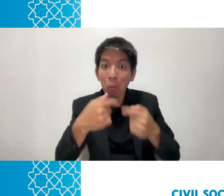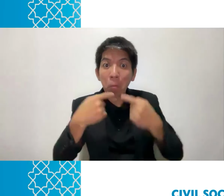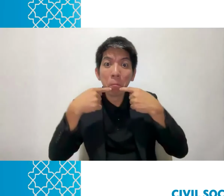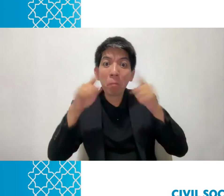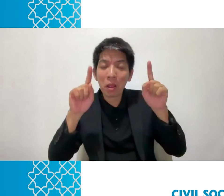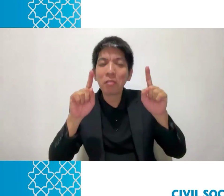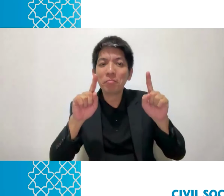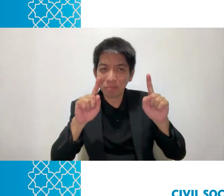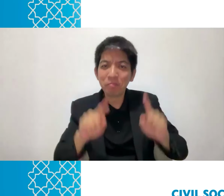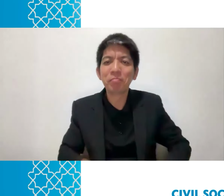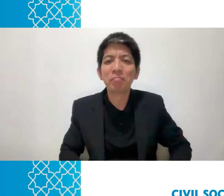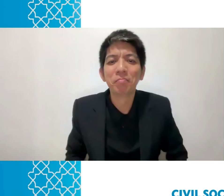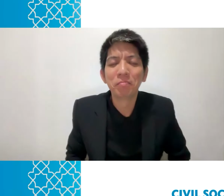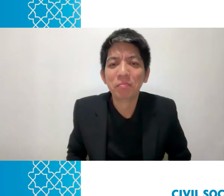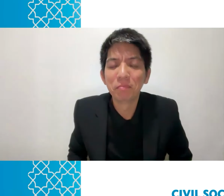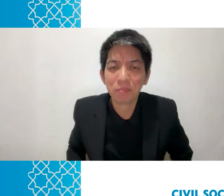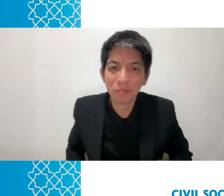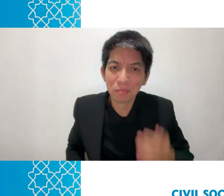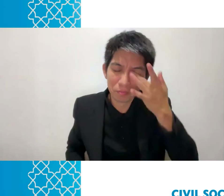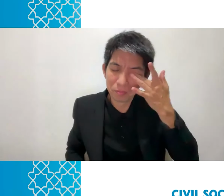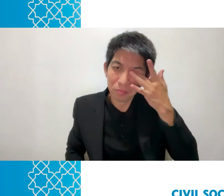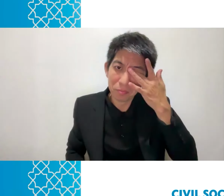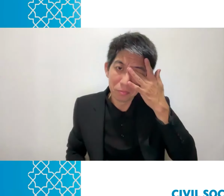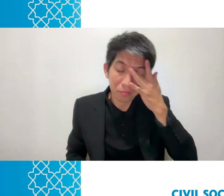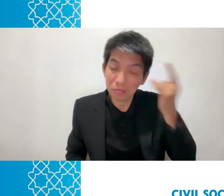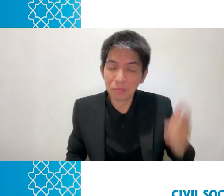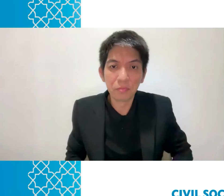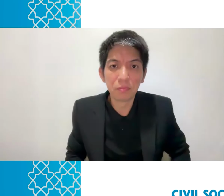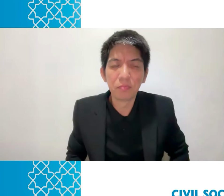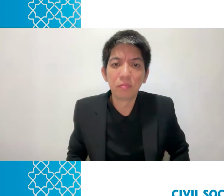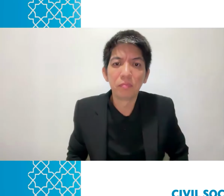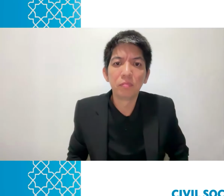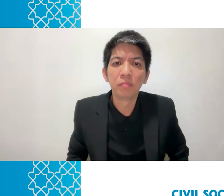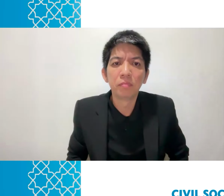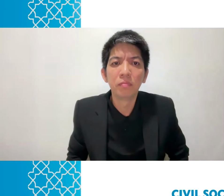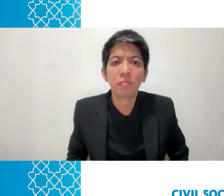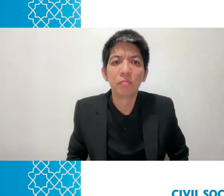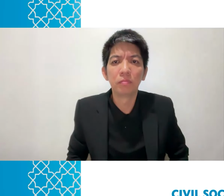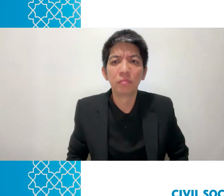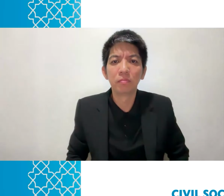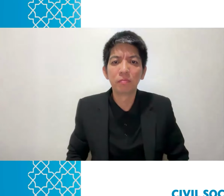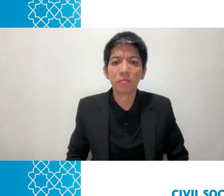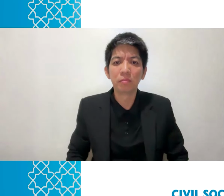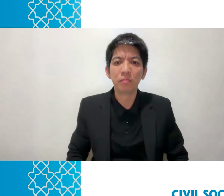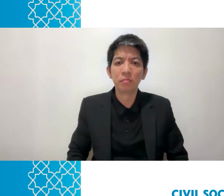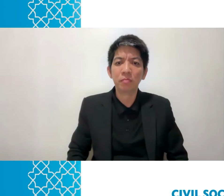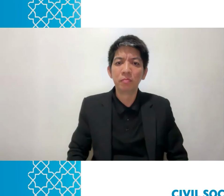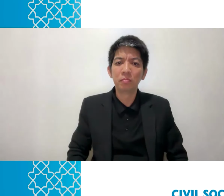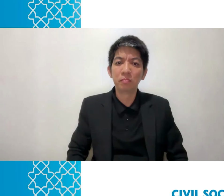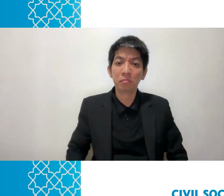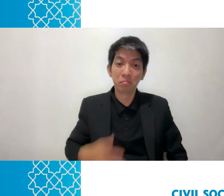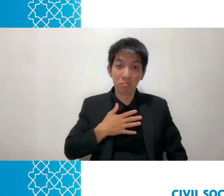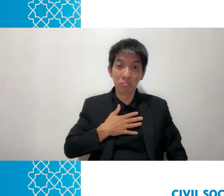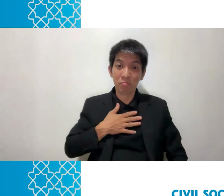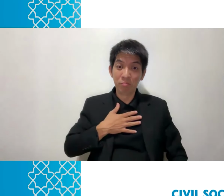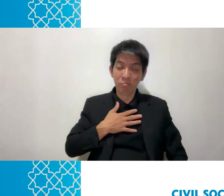Thank you, Ulfi. Go ahead. Yeah, thank you very much. In my experience, there is no doubt that, when you